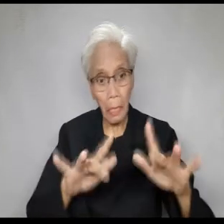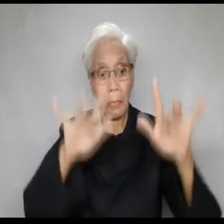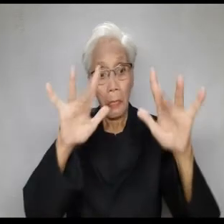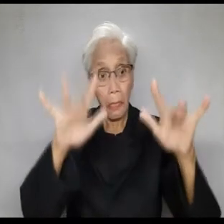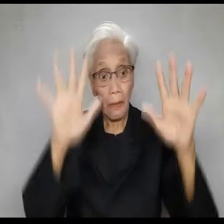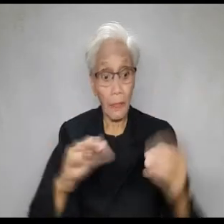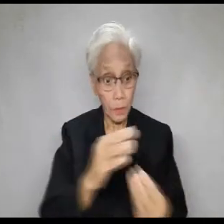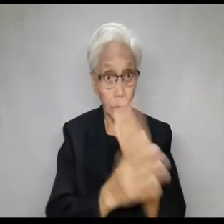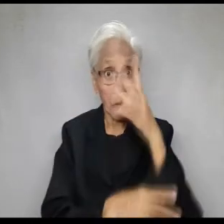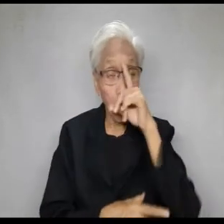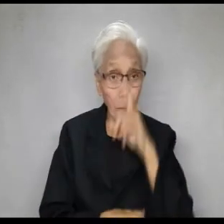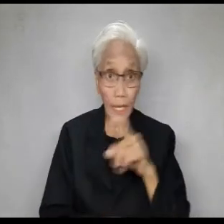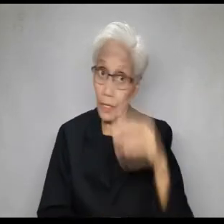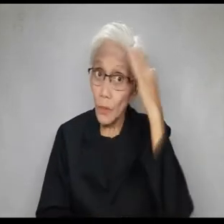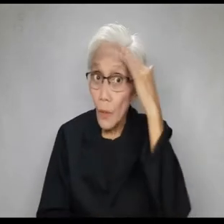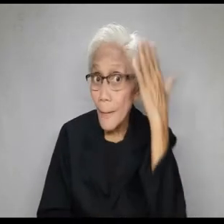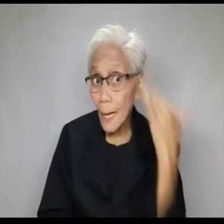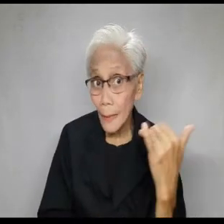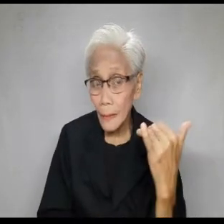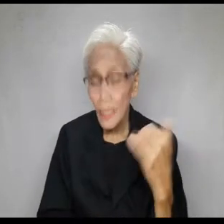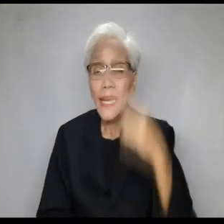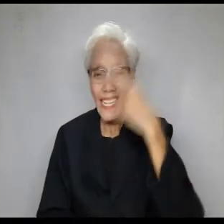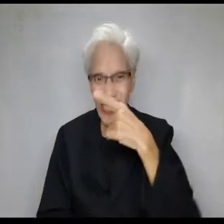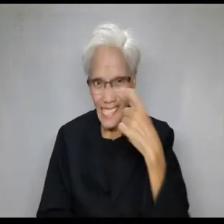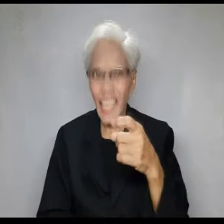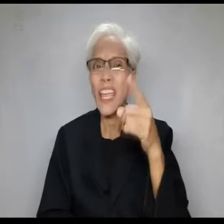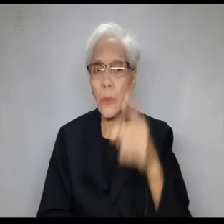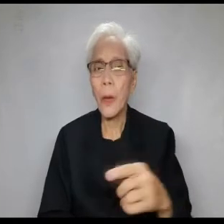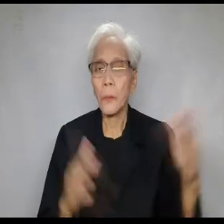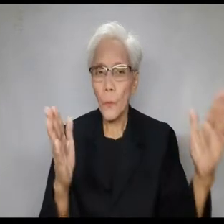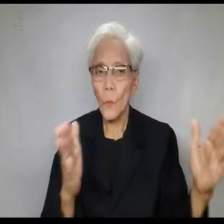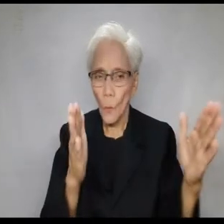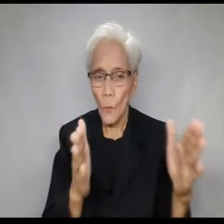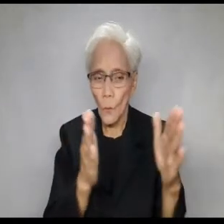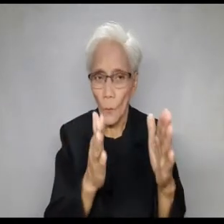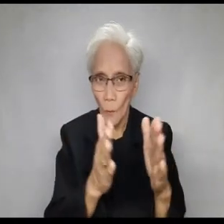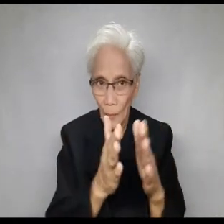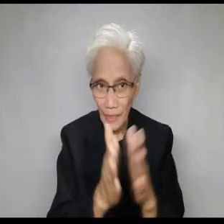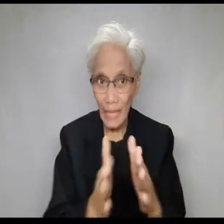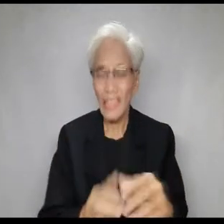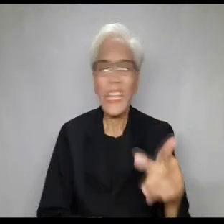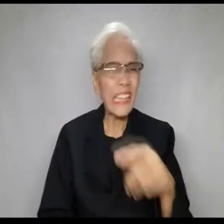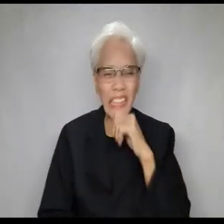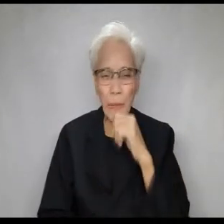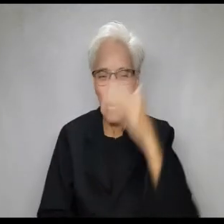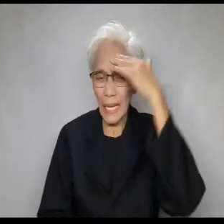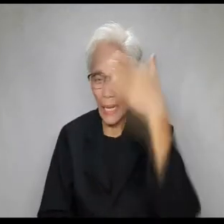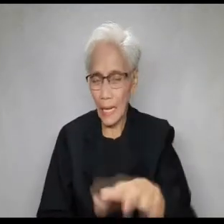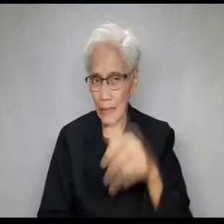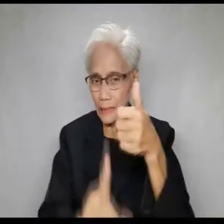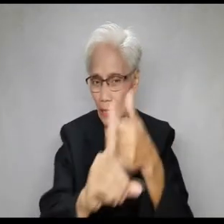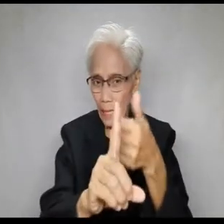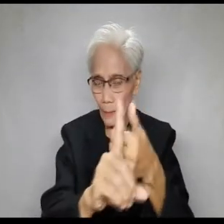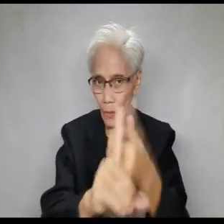ang buhay mo as you grow older. Alam mo kung bakit? Kasi panipis ka na ng panipis. Di